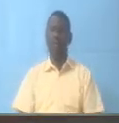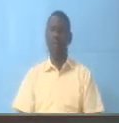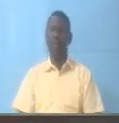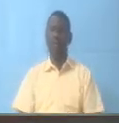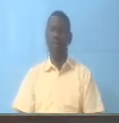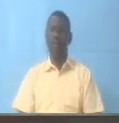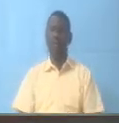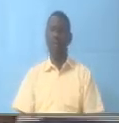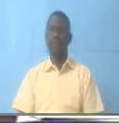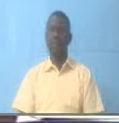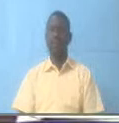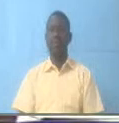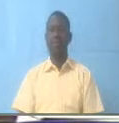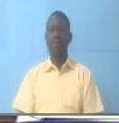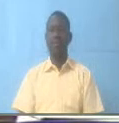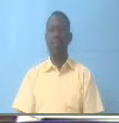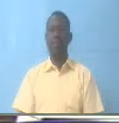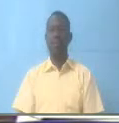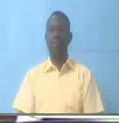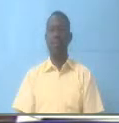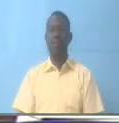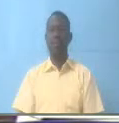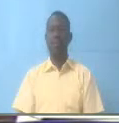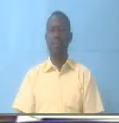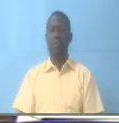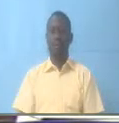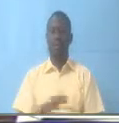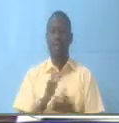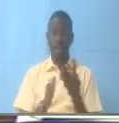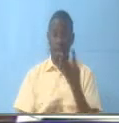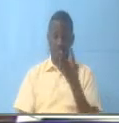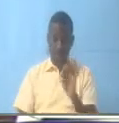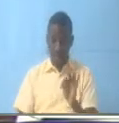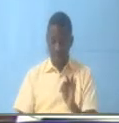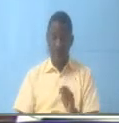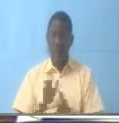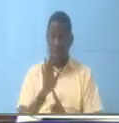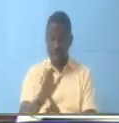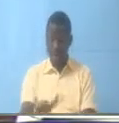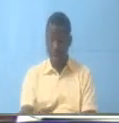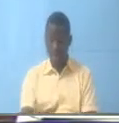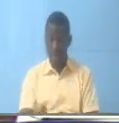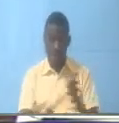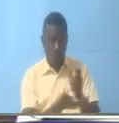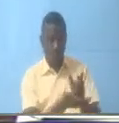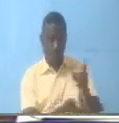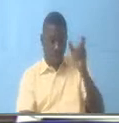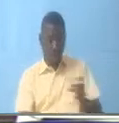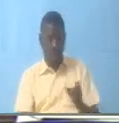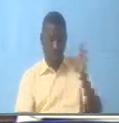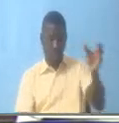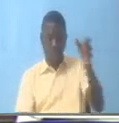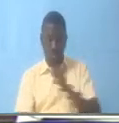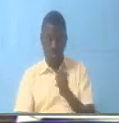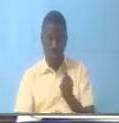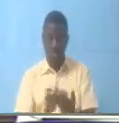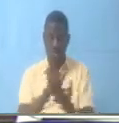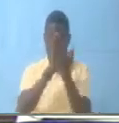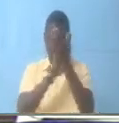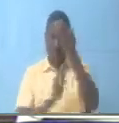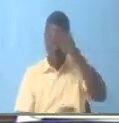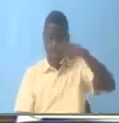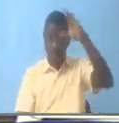lii. If, for example, if a witness had come before the commission at that time and